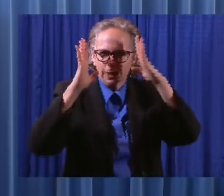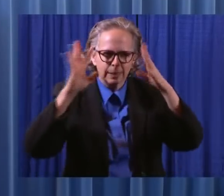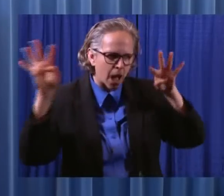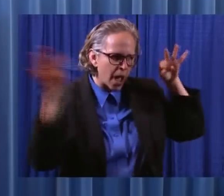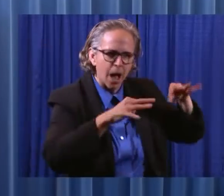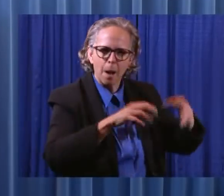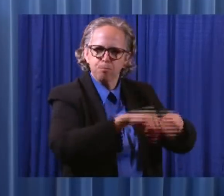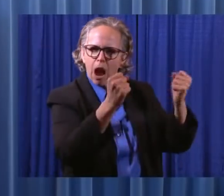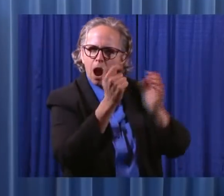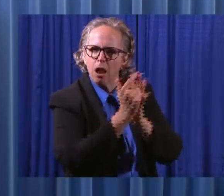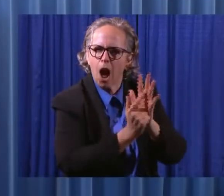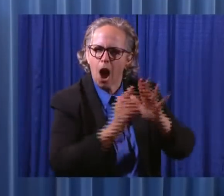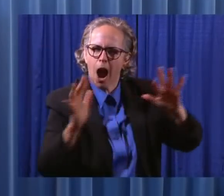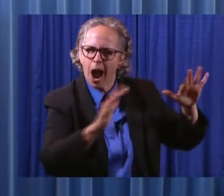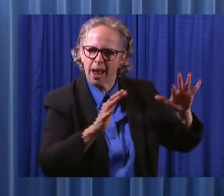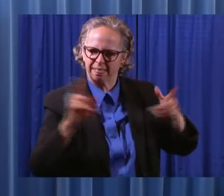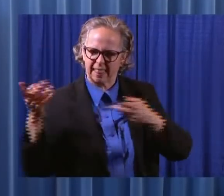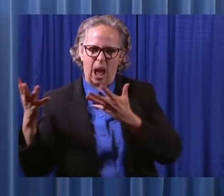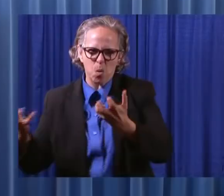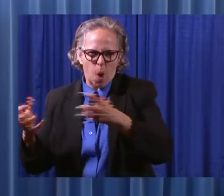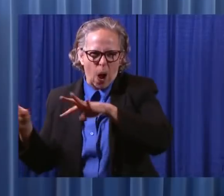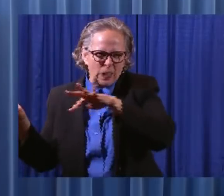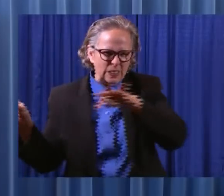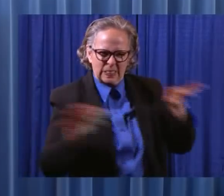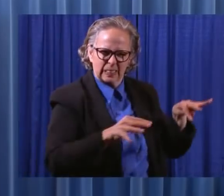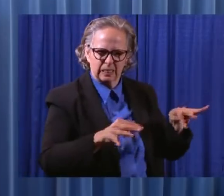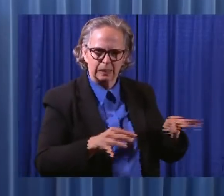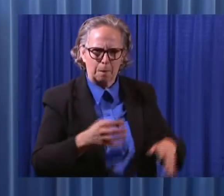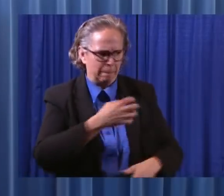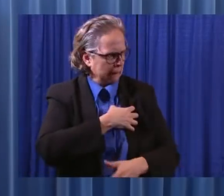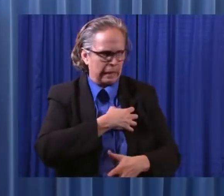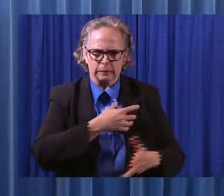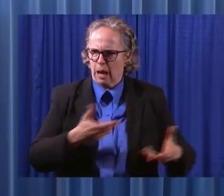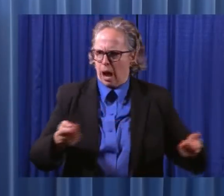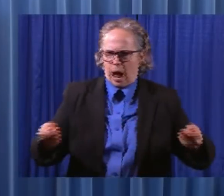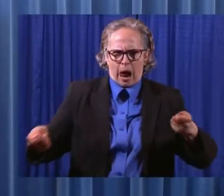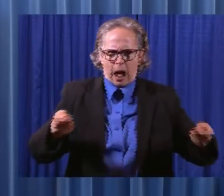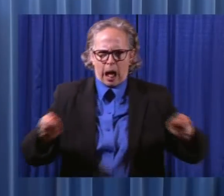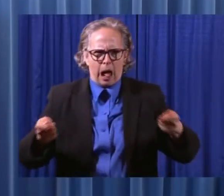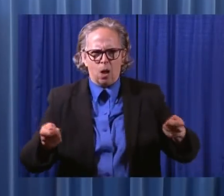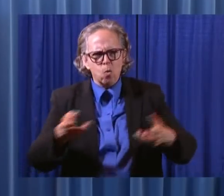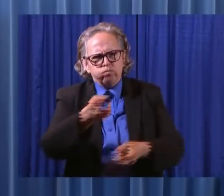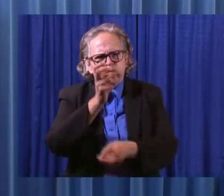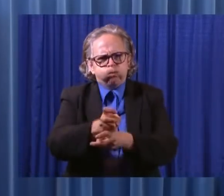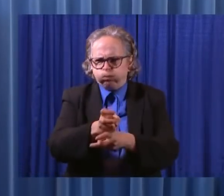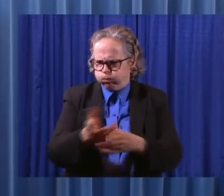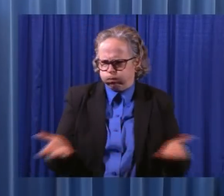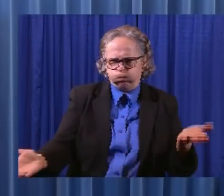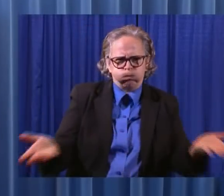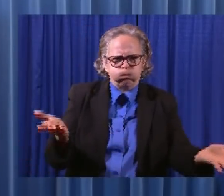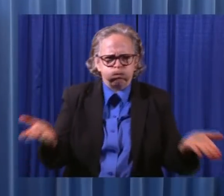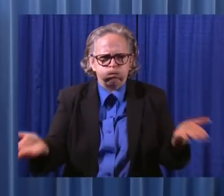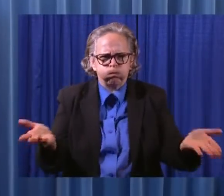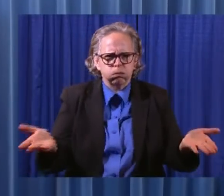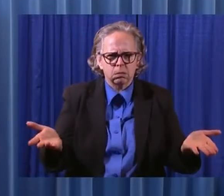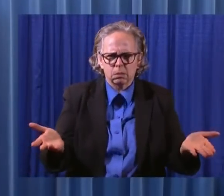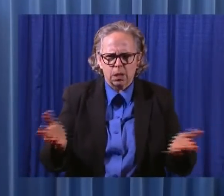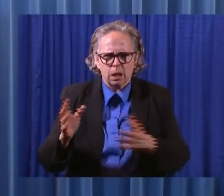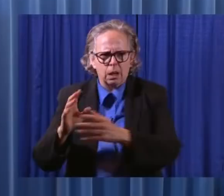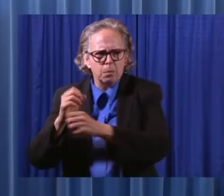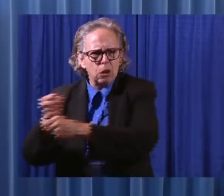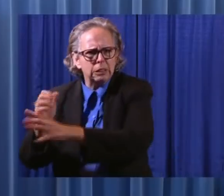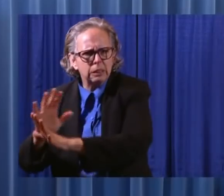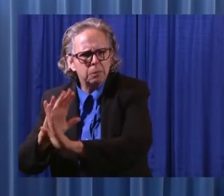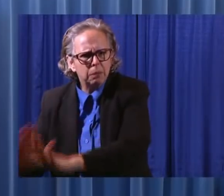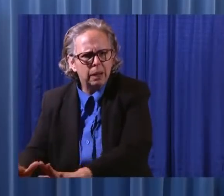things, it is very difficult for police. It is very difficult for